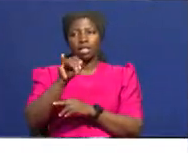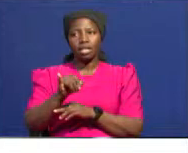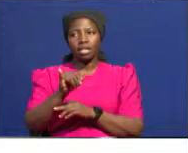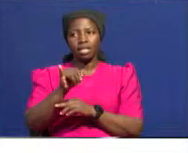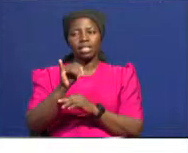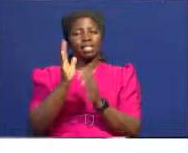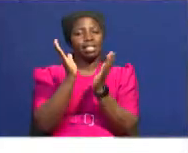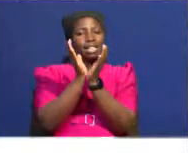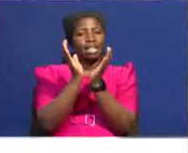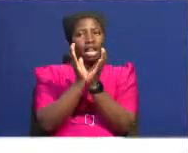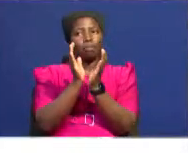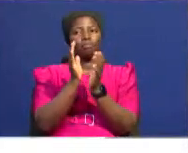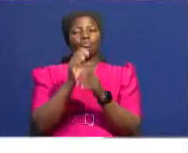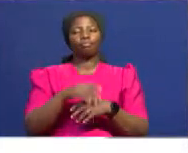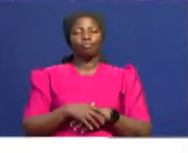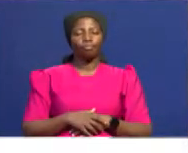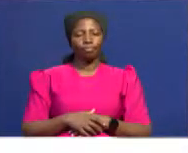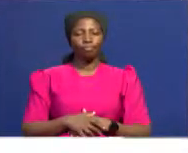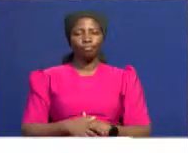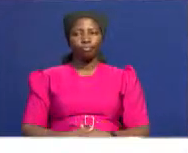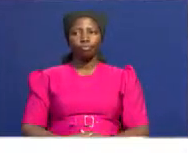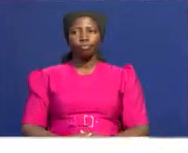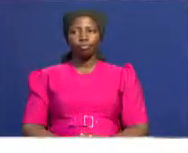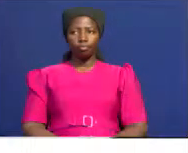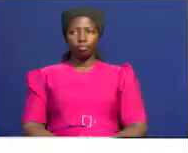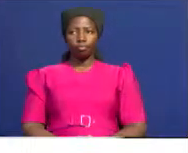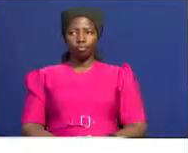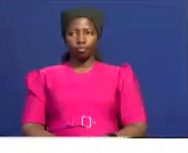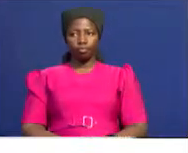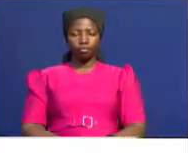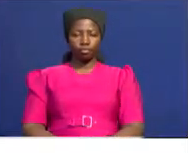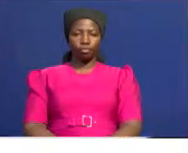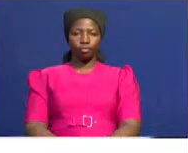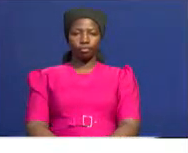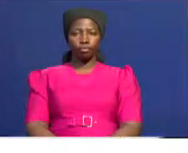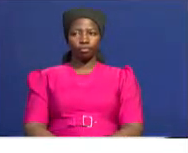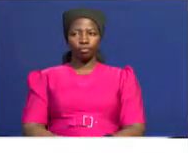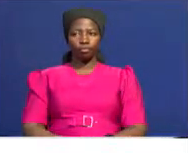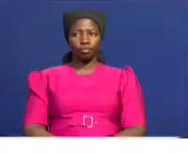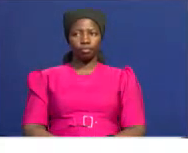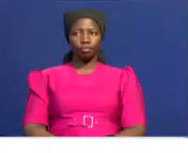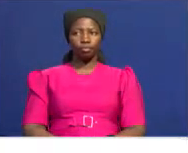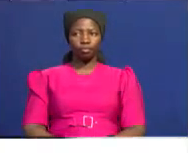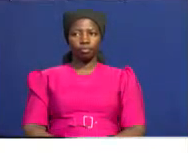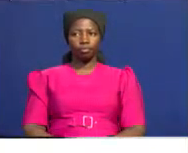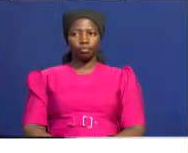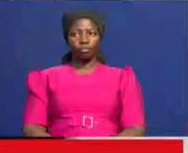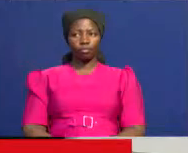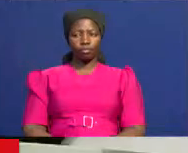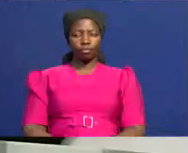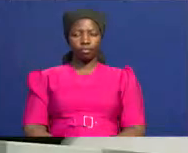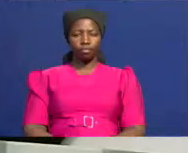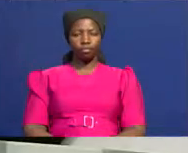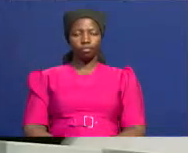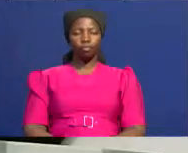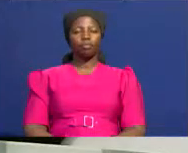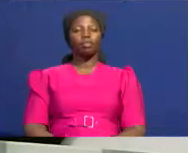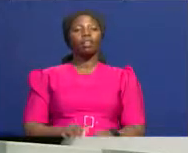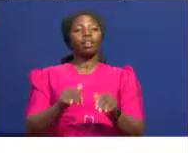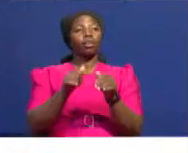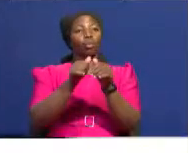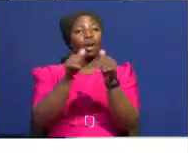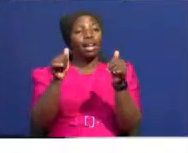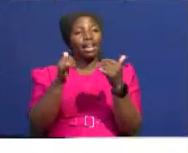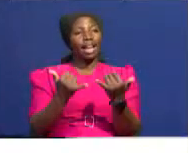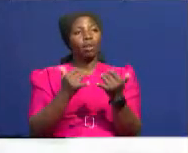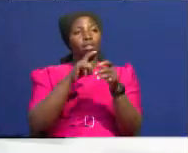edition from Alego Songa constituency in Siaya County, I am Wycliffe Okech. Right, it's